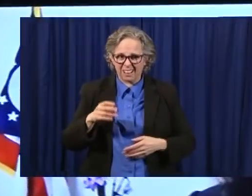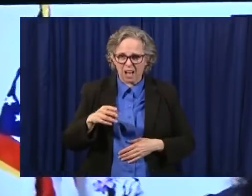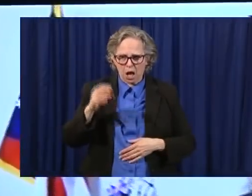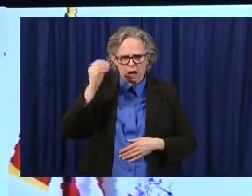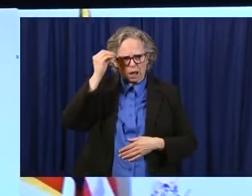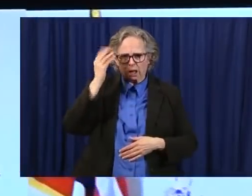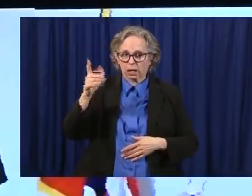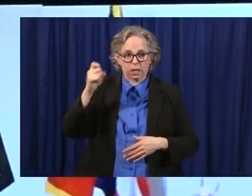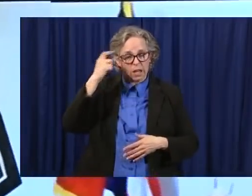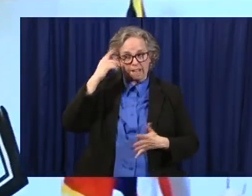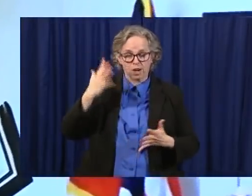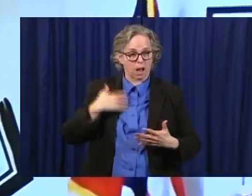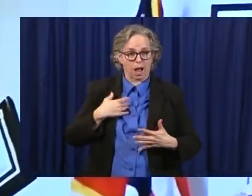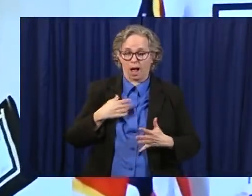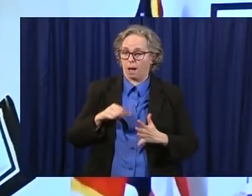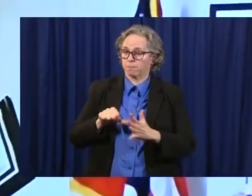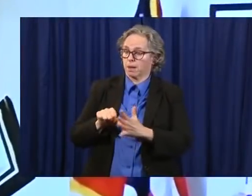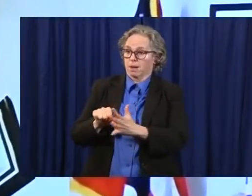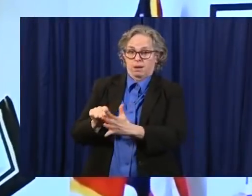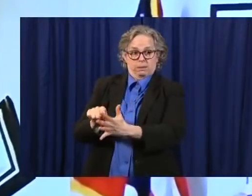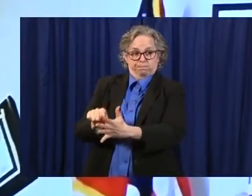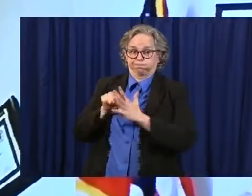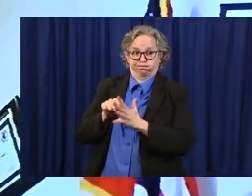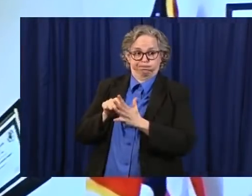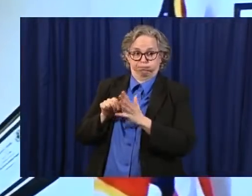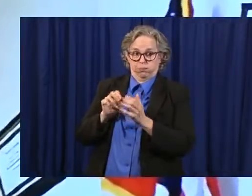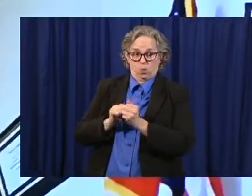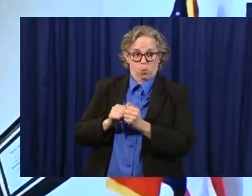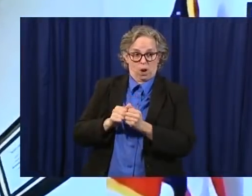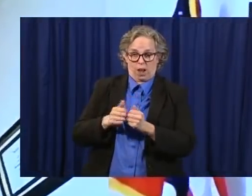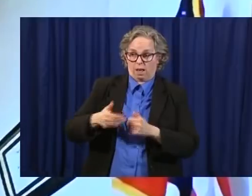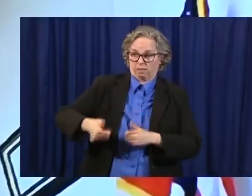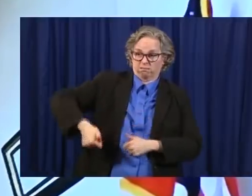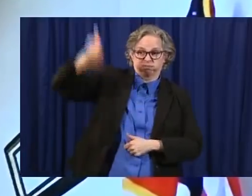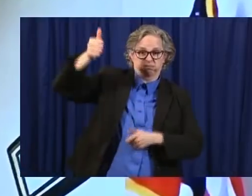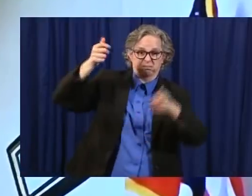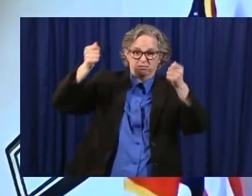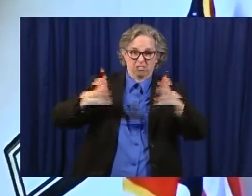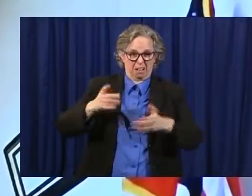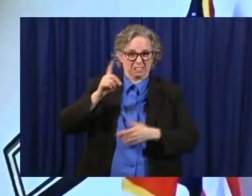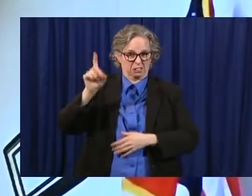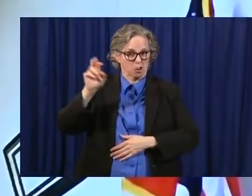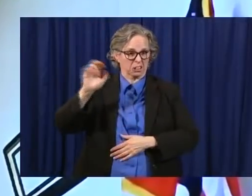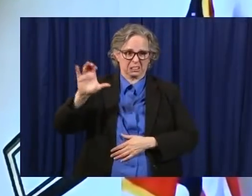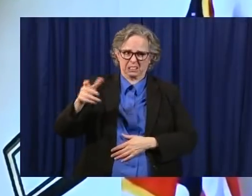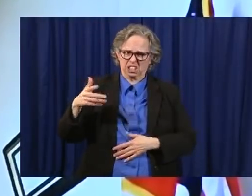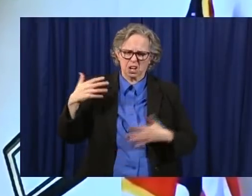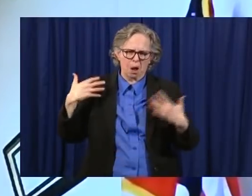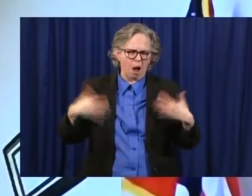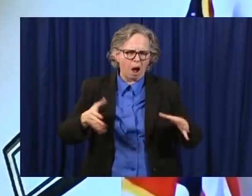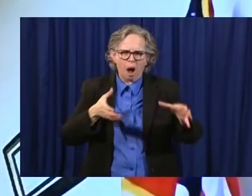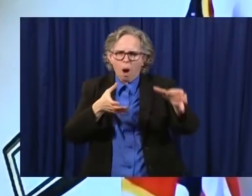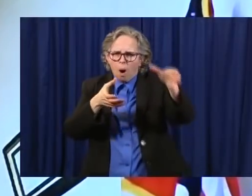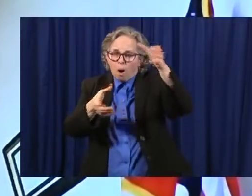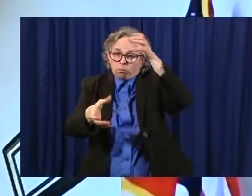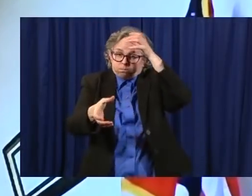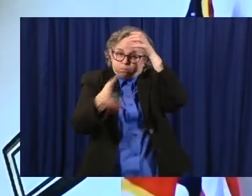overwhelmingly impressed with the director. The fact that she knows so much about